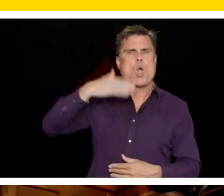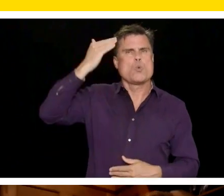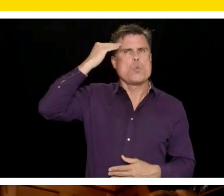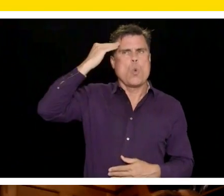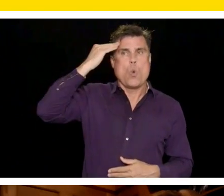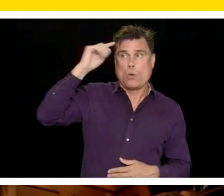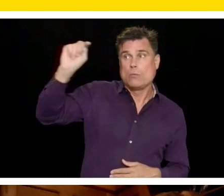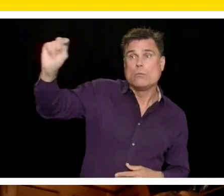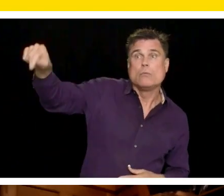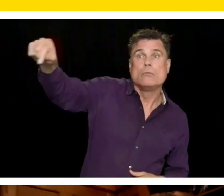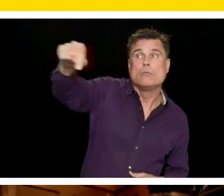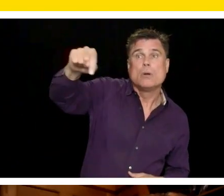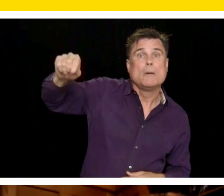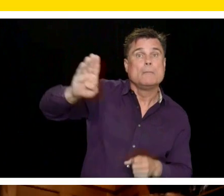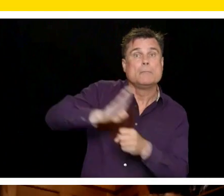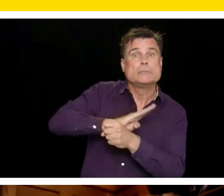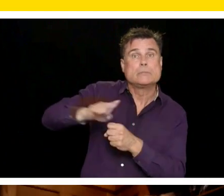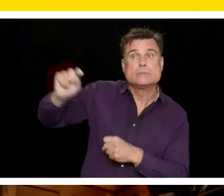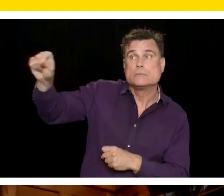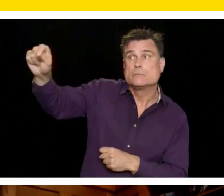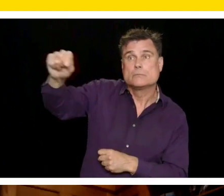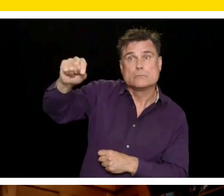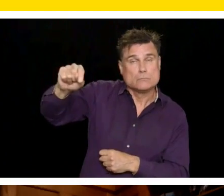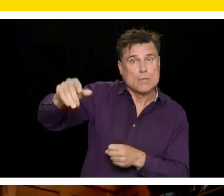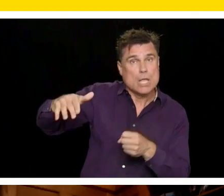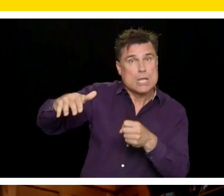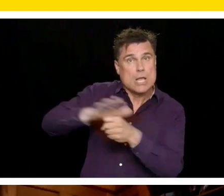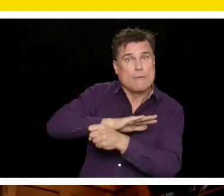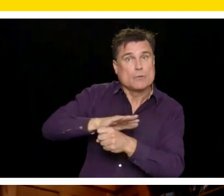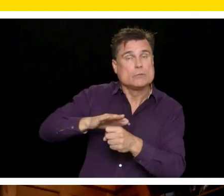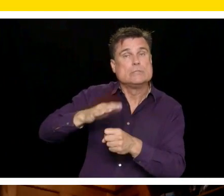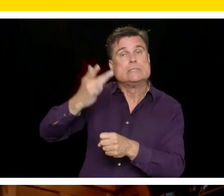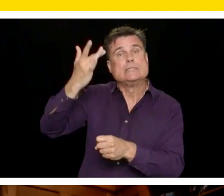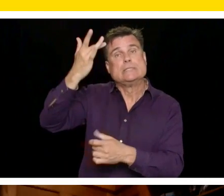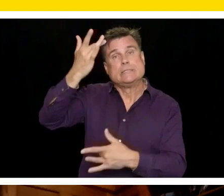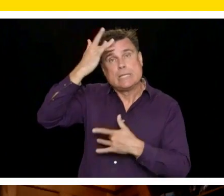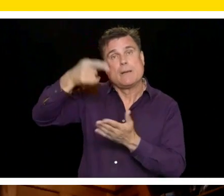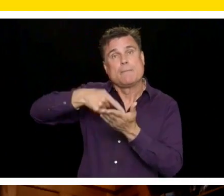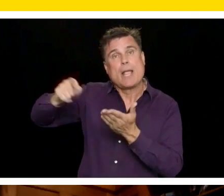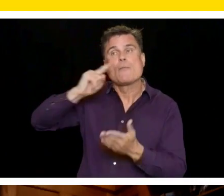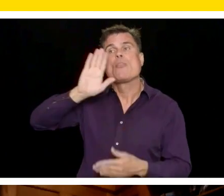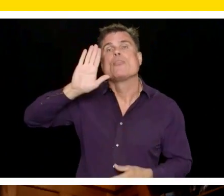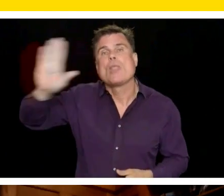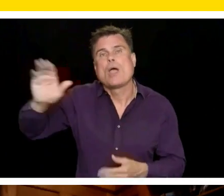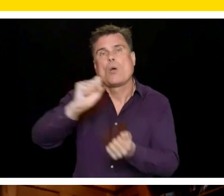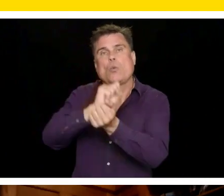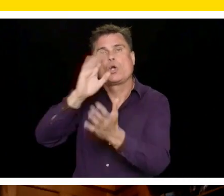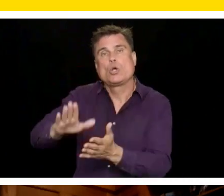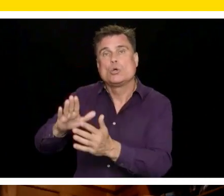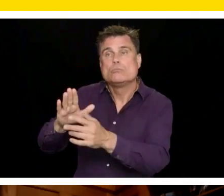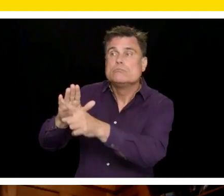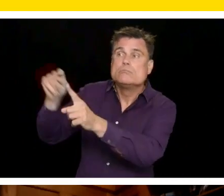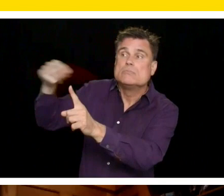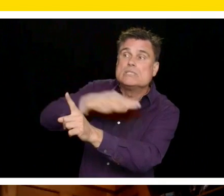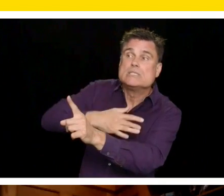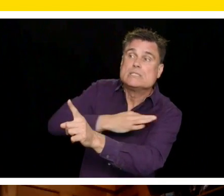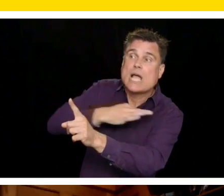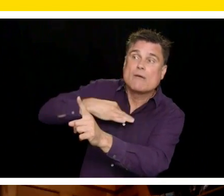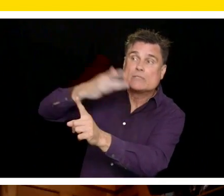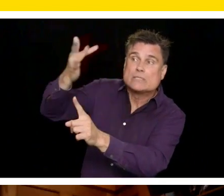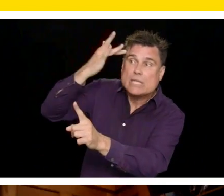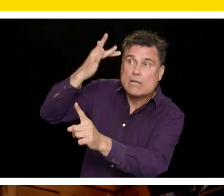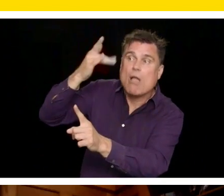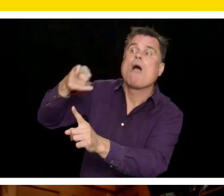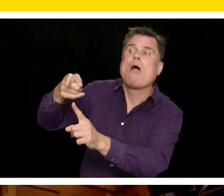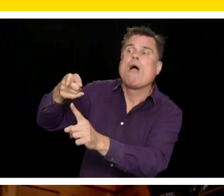this goes to the advocacy all of us ministers, especially our Premier John Horgan, have been doing around paid sick